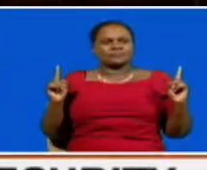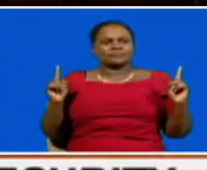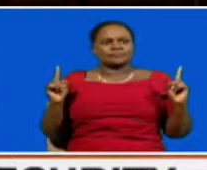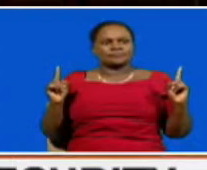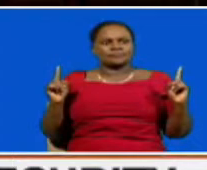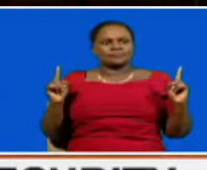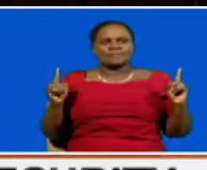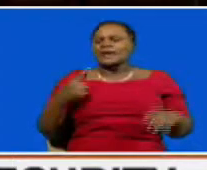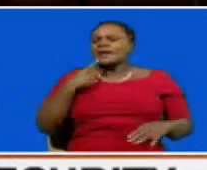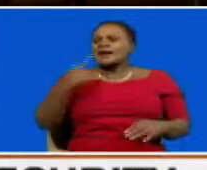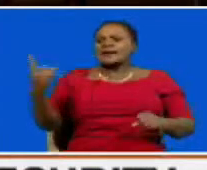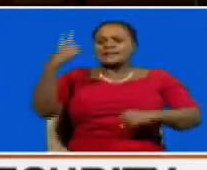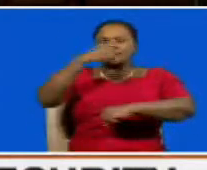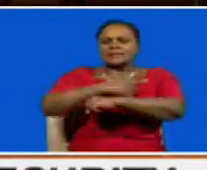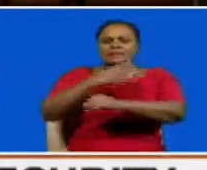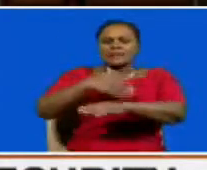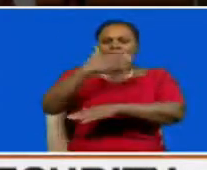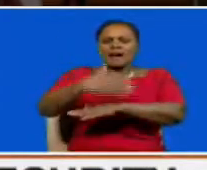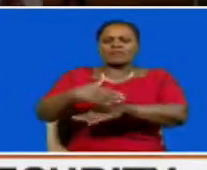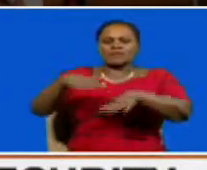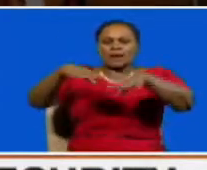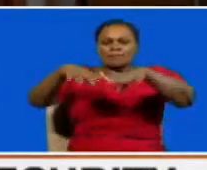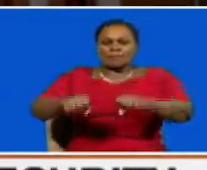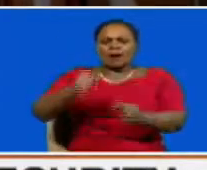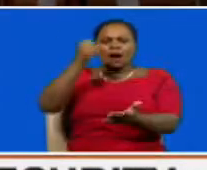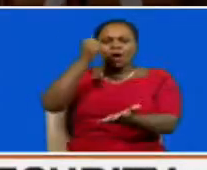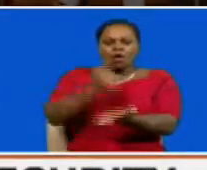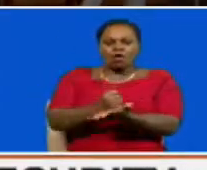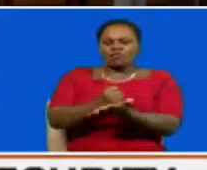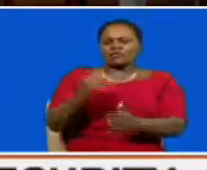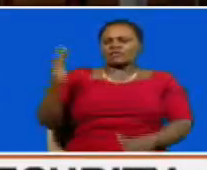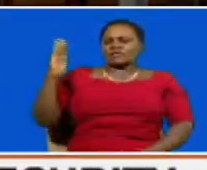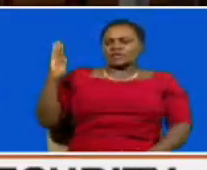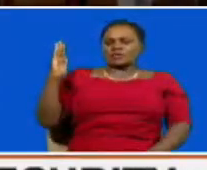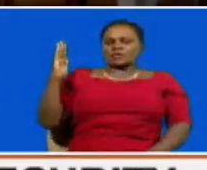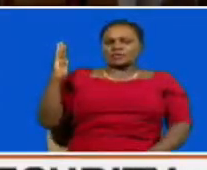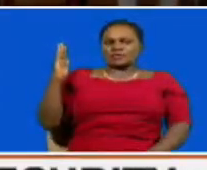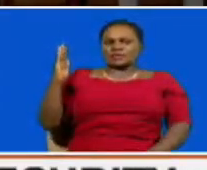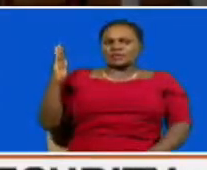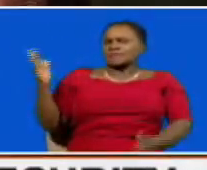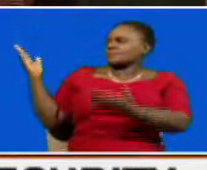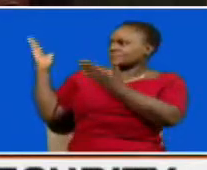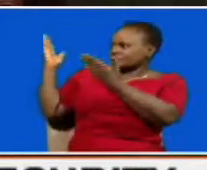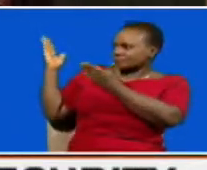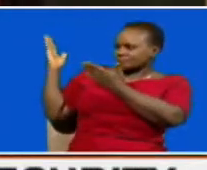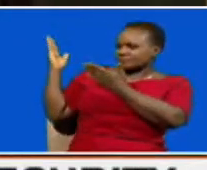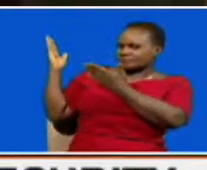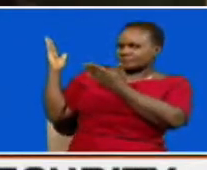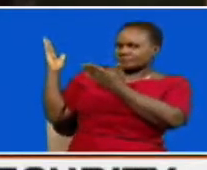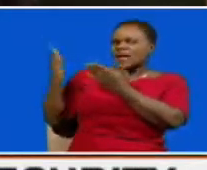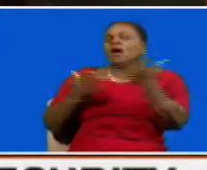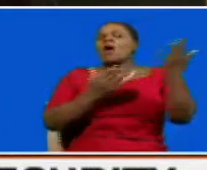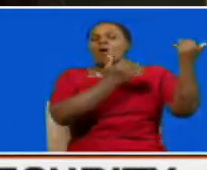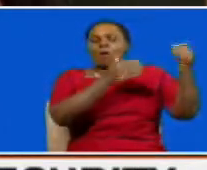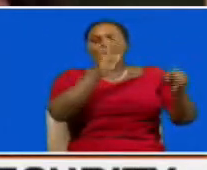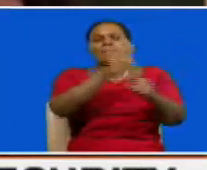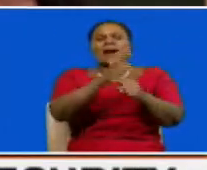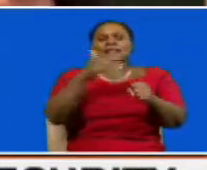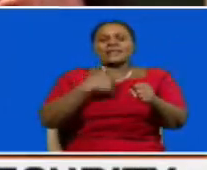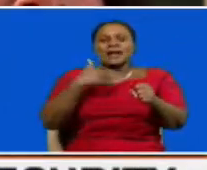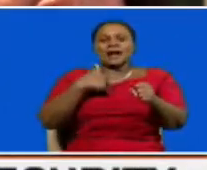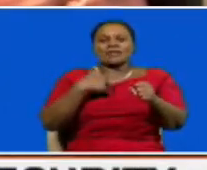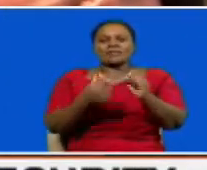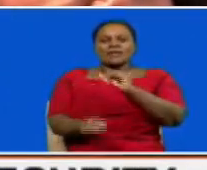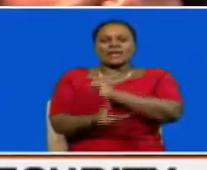100 days after he took over as the cabinet secretary in charge of interior security, Professor Kithuri Kindiki is an optimistic man. While giving